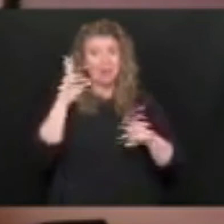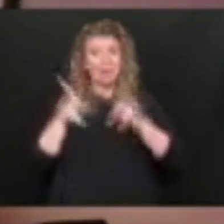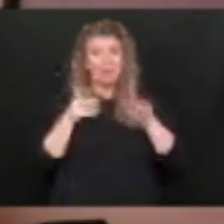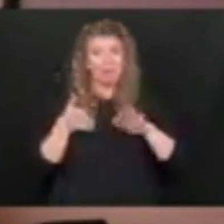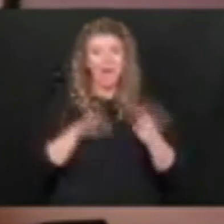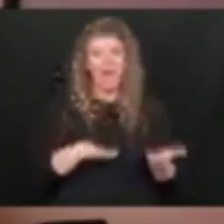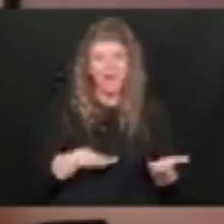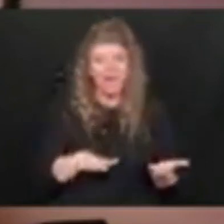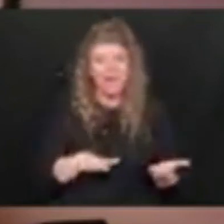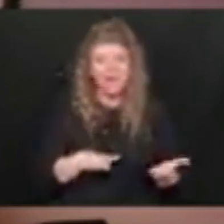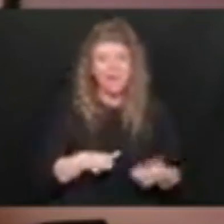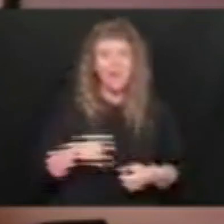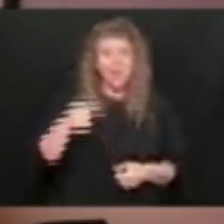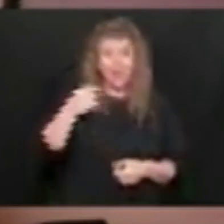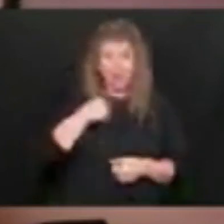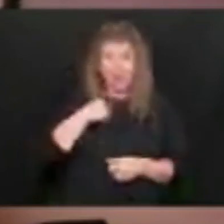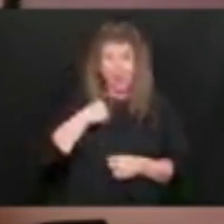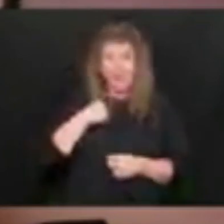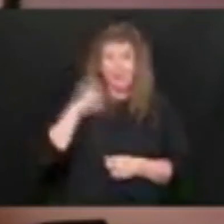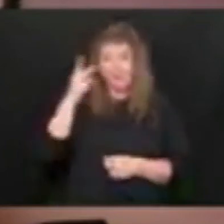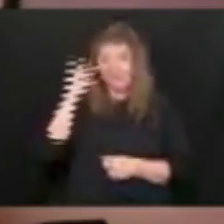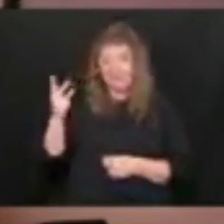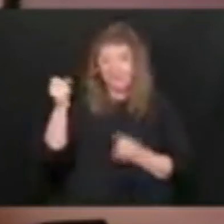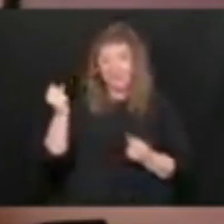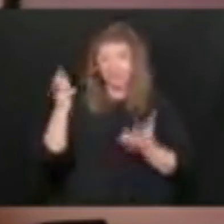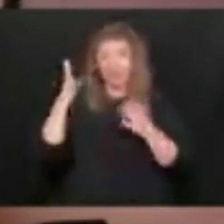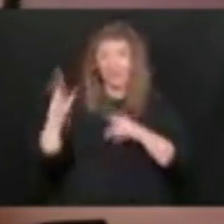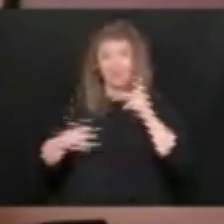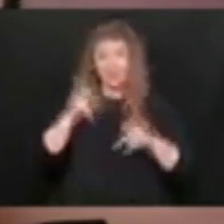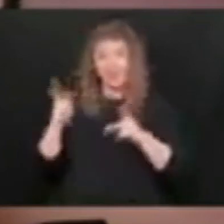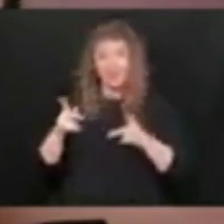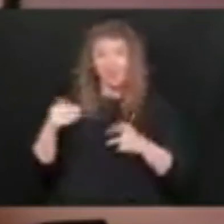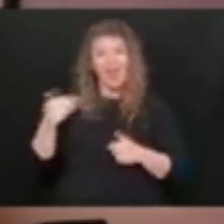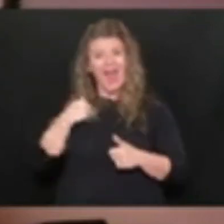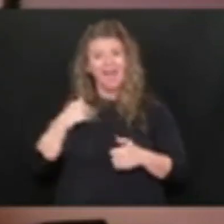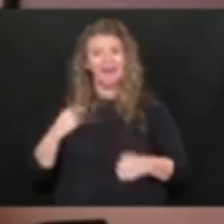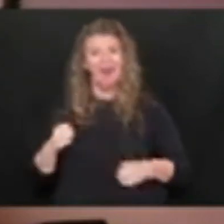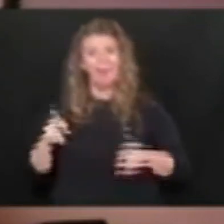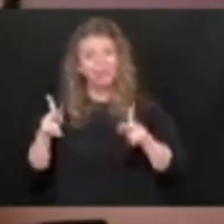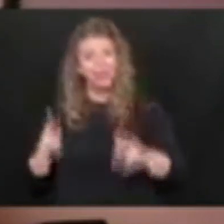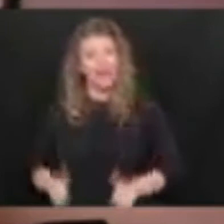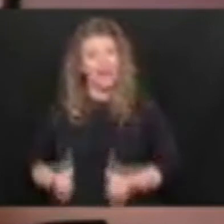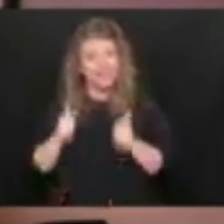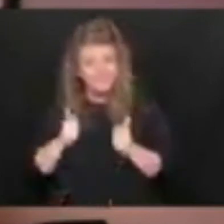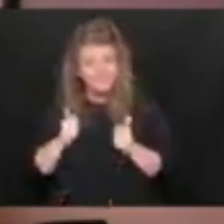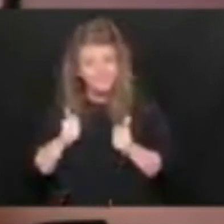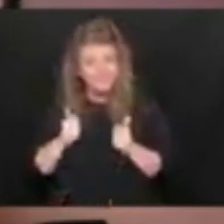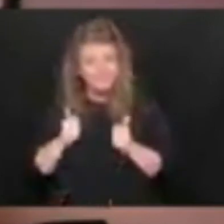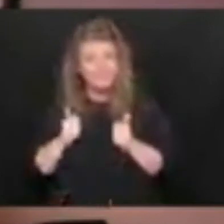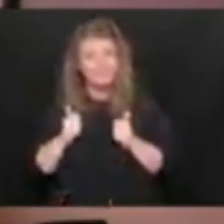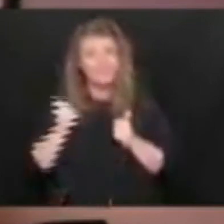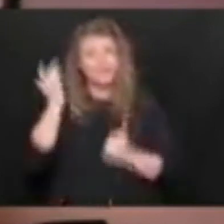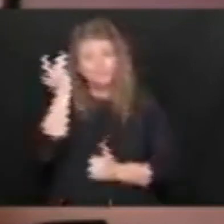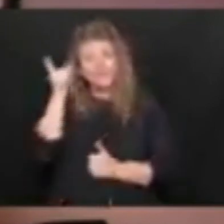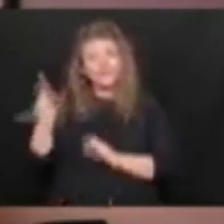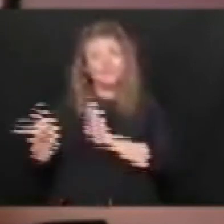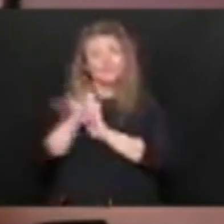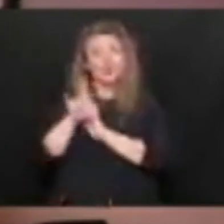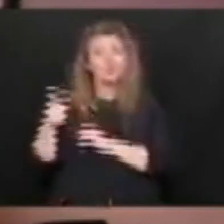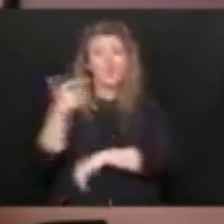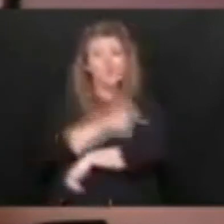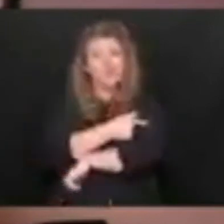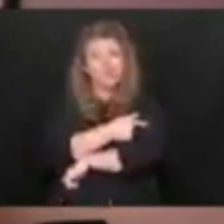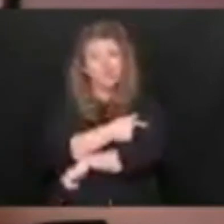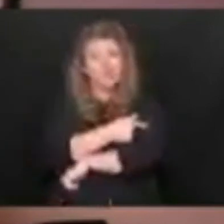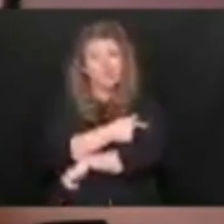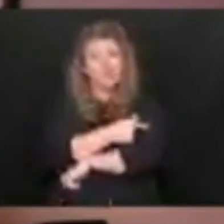And we have seen so many people that have been given an opportunity to live because they chose to get vaccinated,